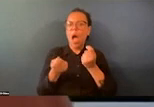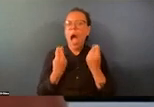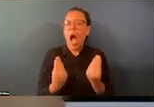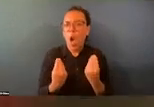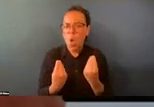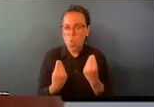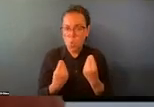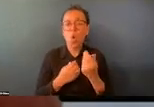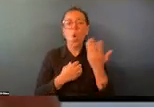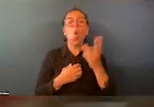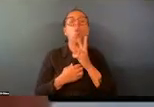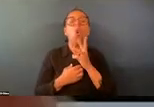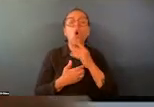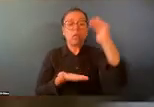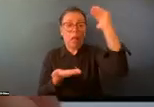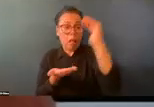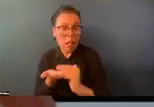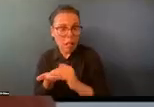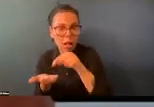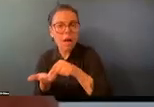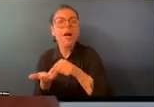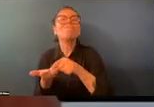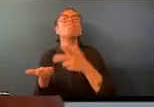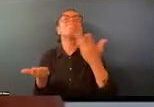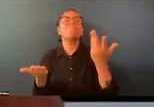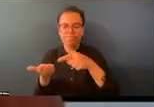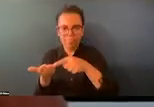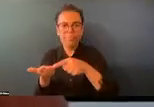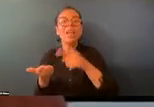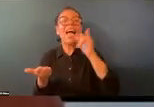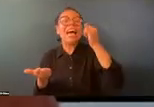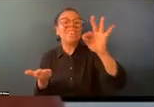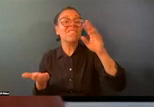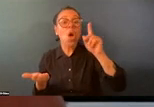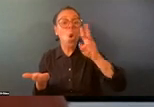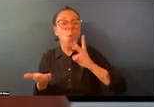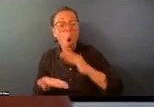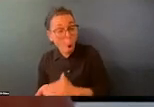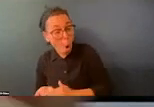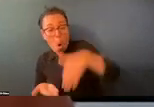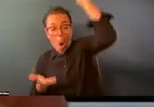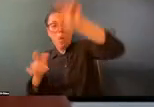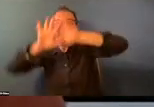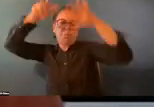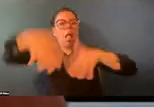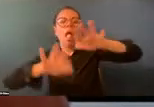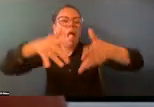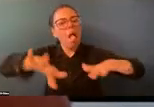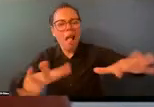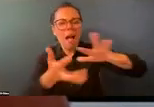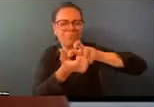like droughts, not droughts, but landslides, yeah? if it it's in